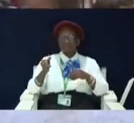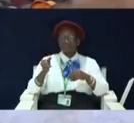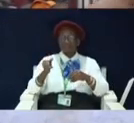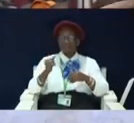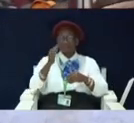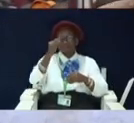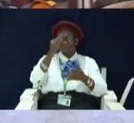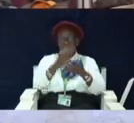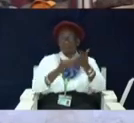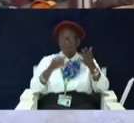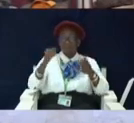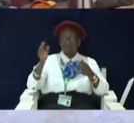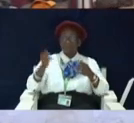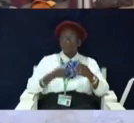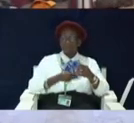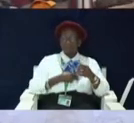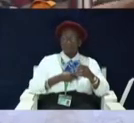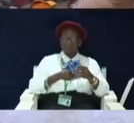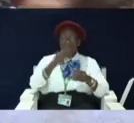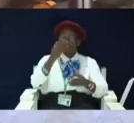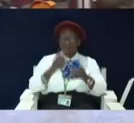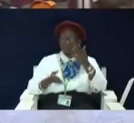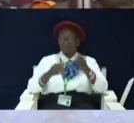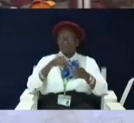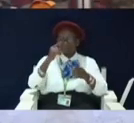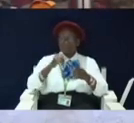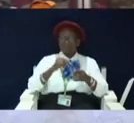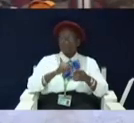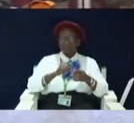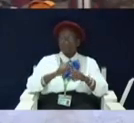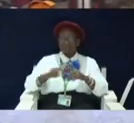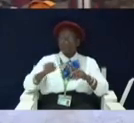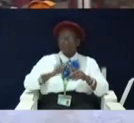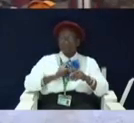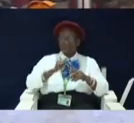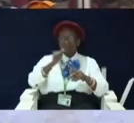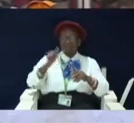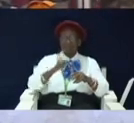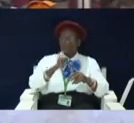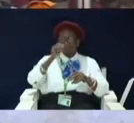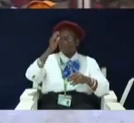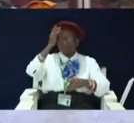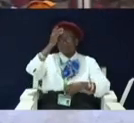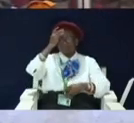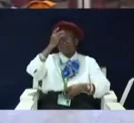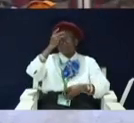some of us will say, I bet I'm not sick. Opo nu wa ni pe osugbon ko si bi tin dun mi.